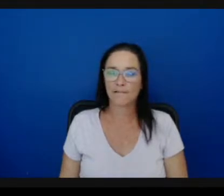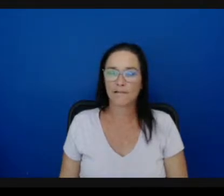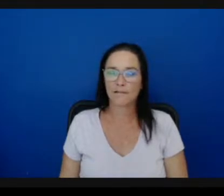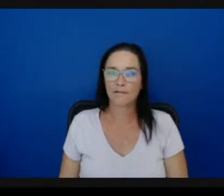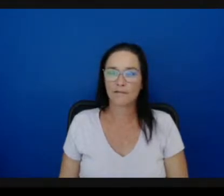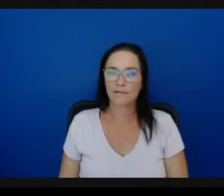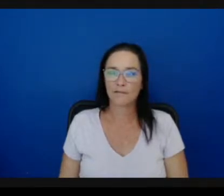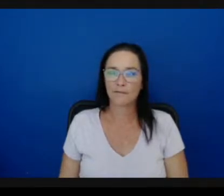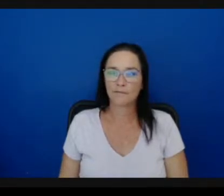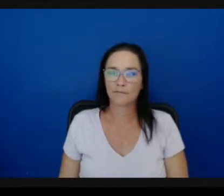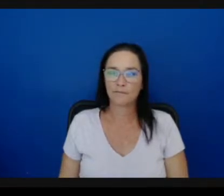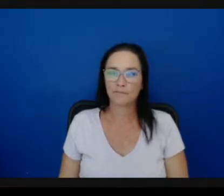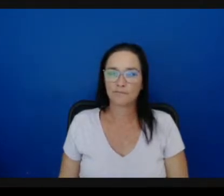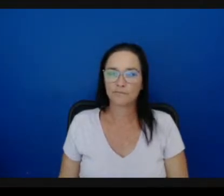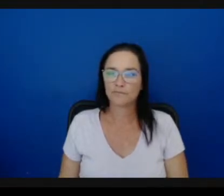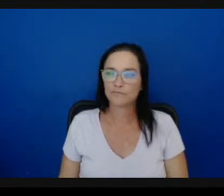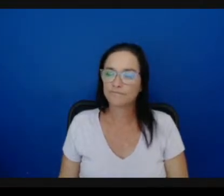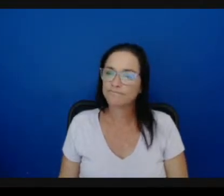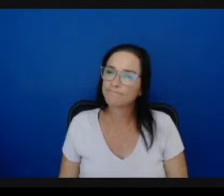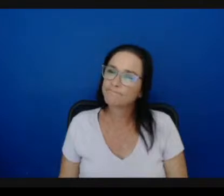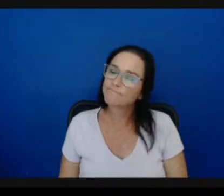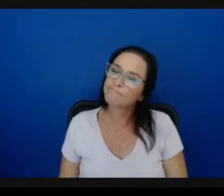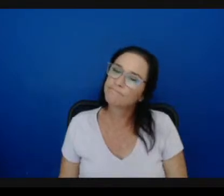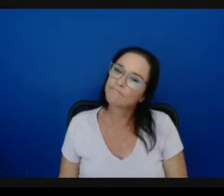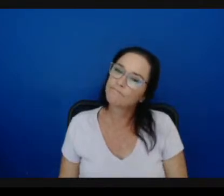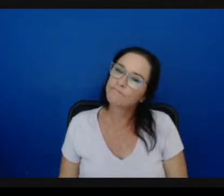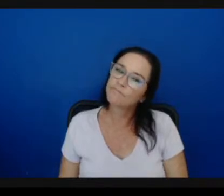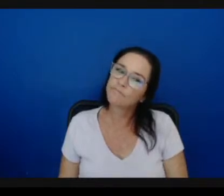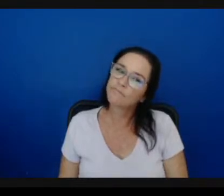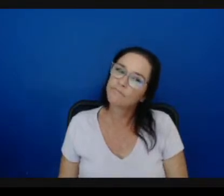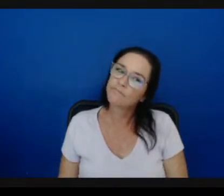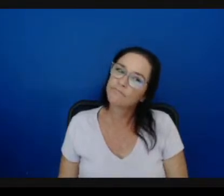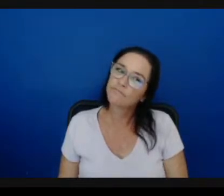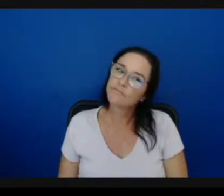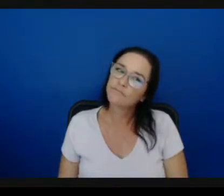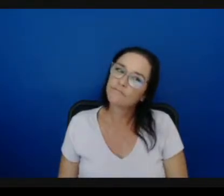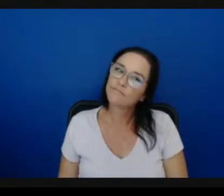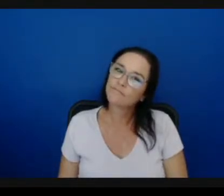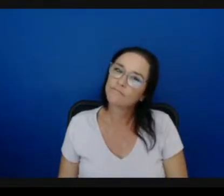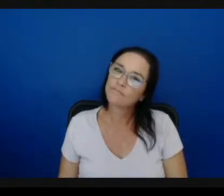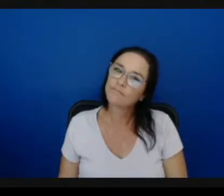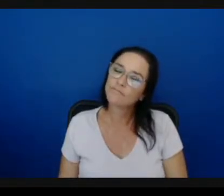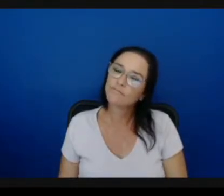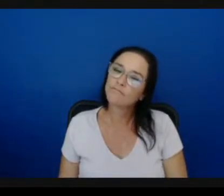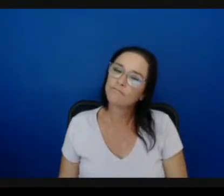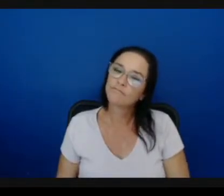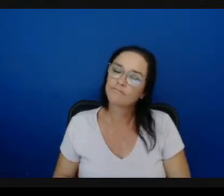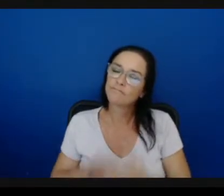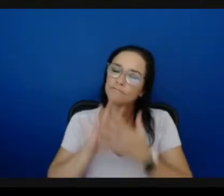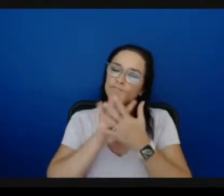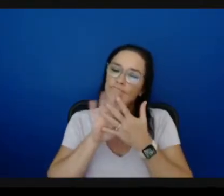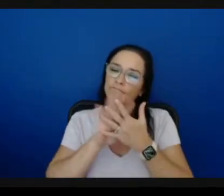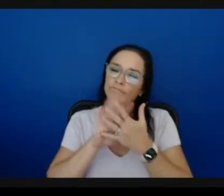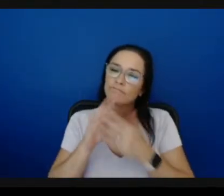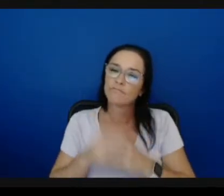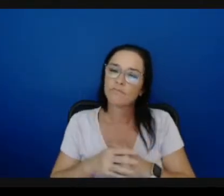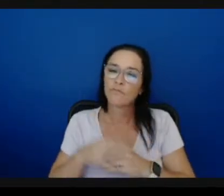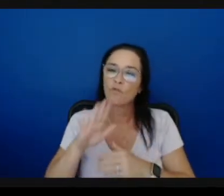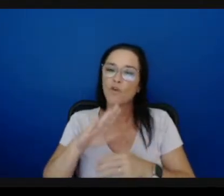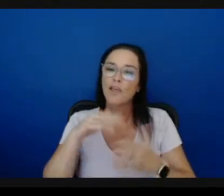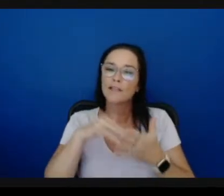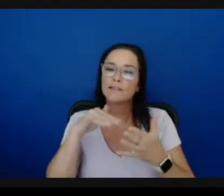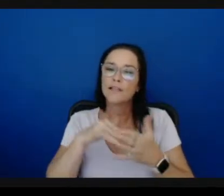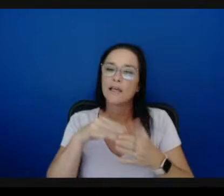You will note Dr. Eden making observations for his studies in volcanology.